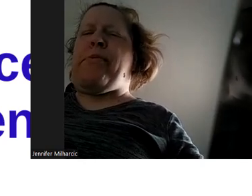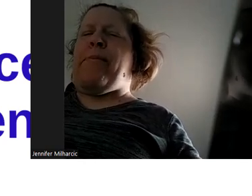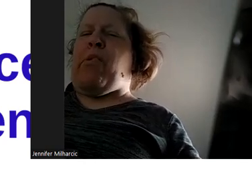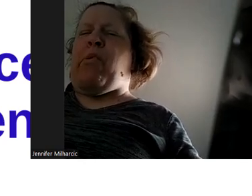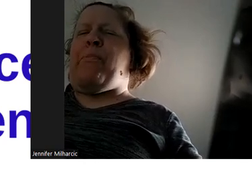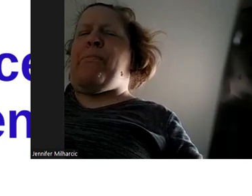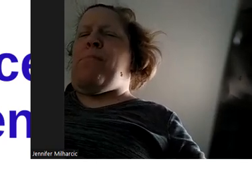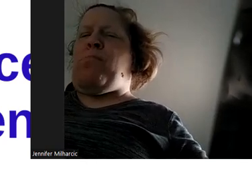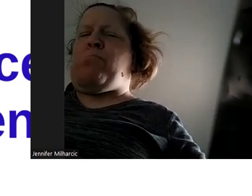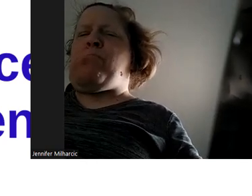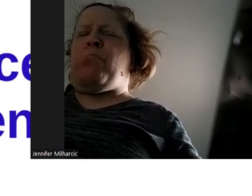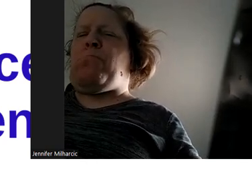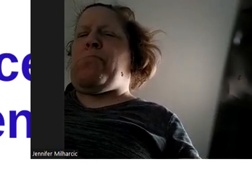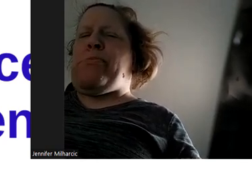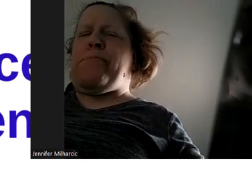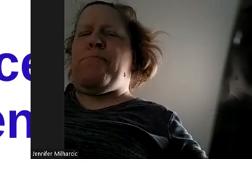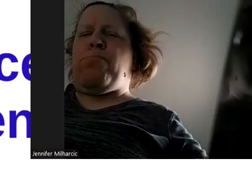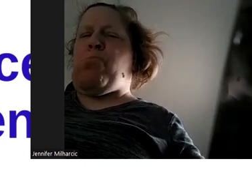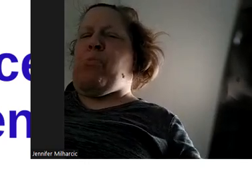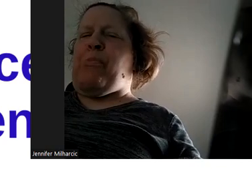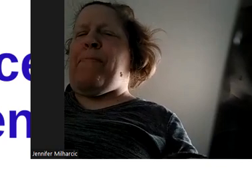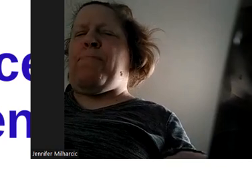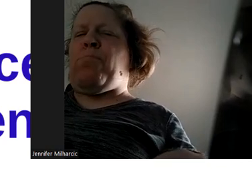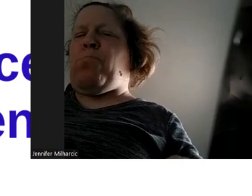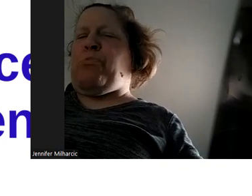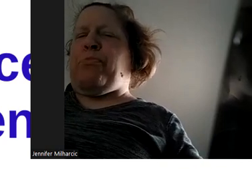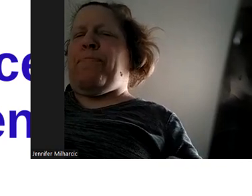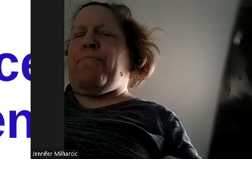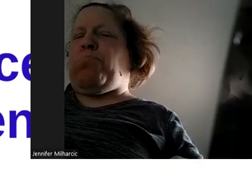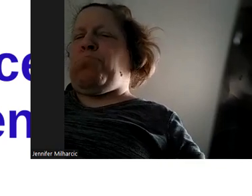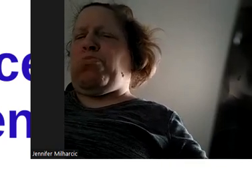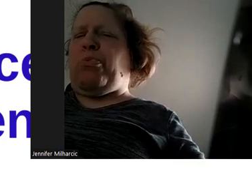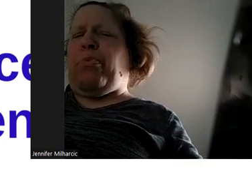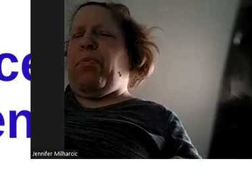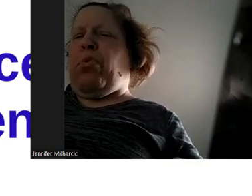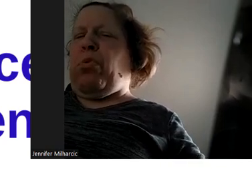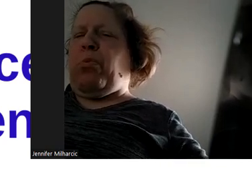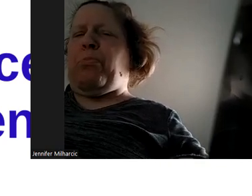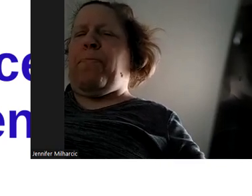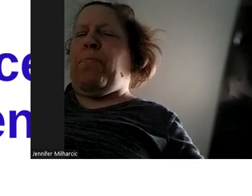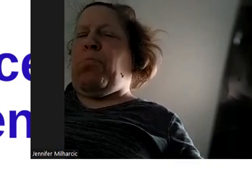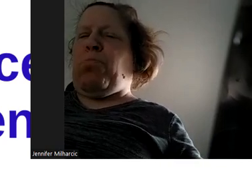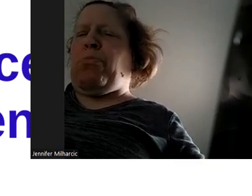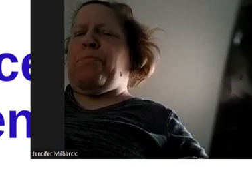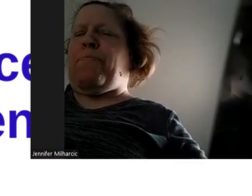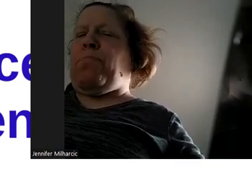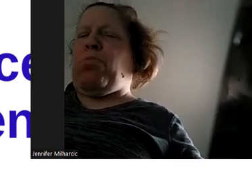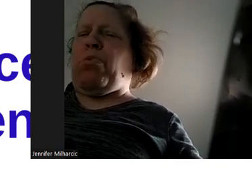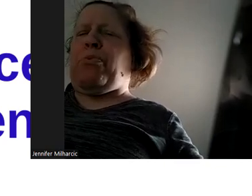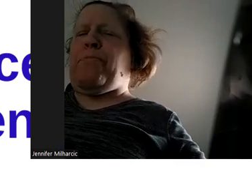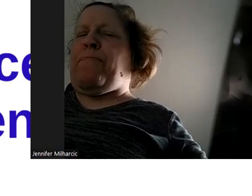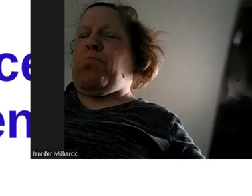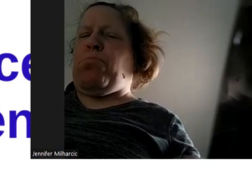and creative writing webinars risk and protective factors for people with disabilities accessible evaluation